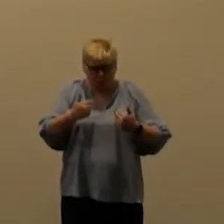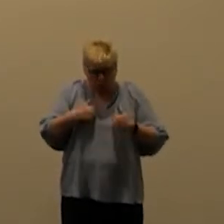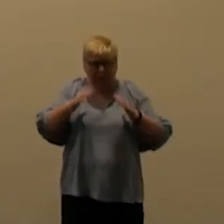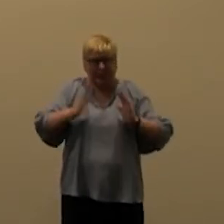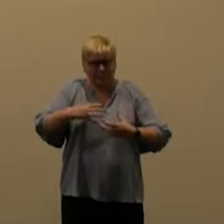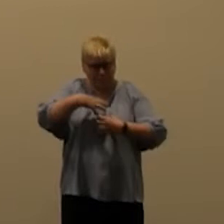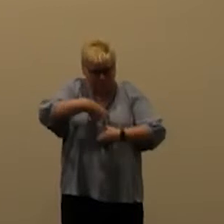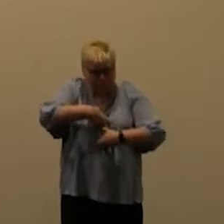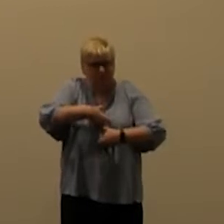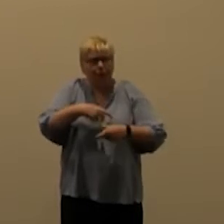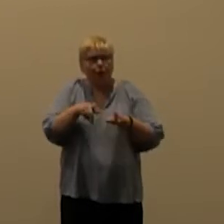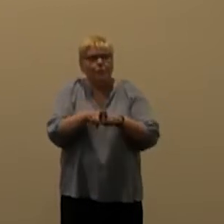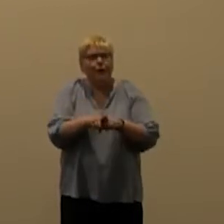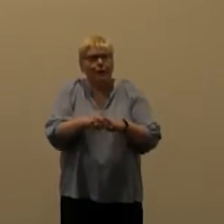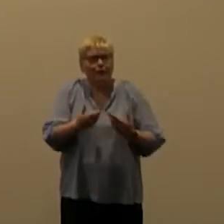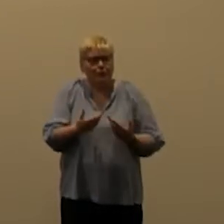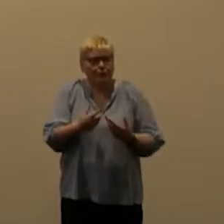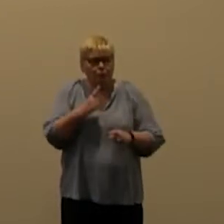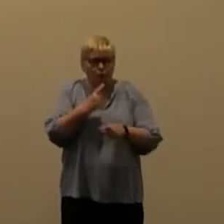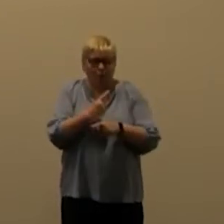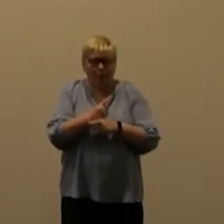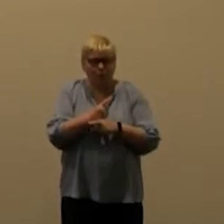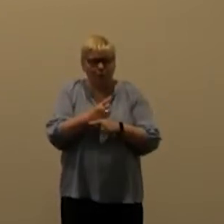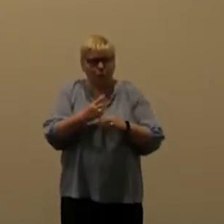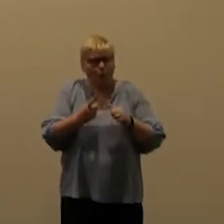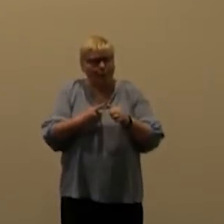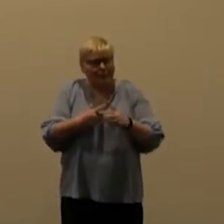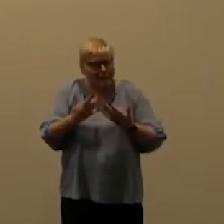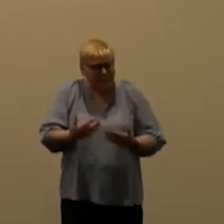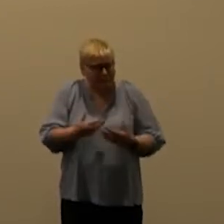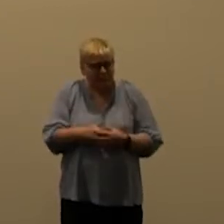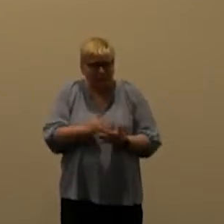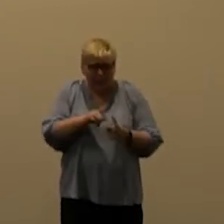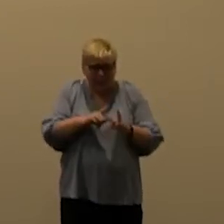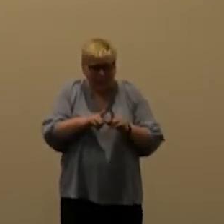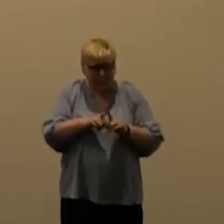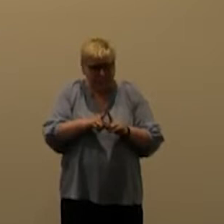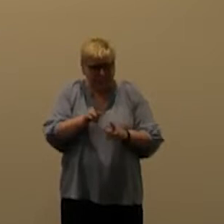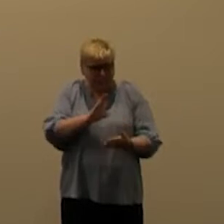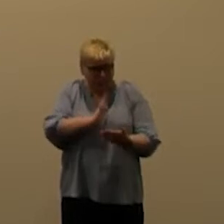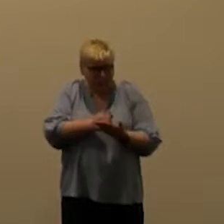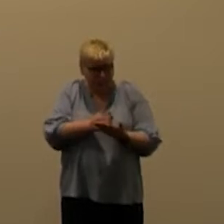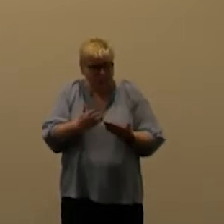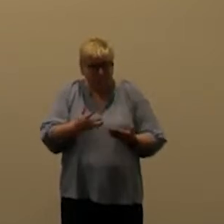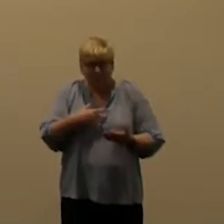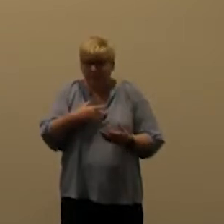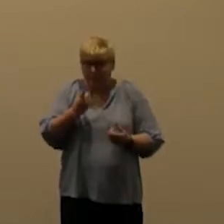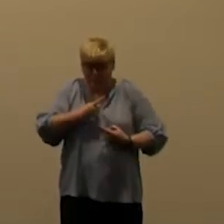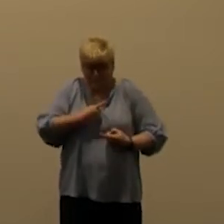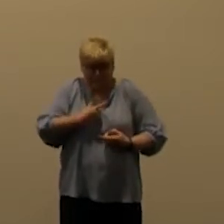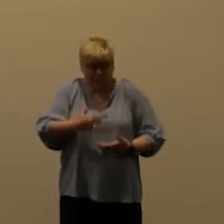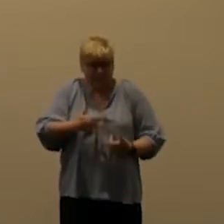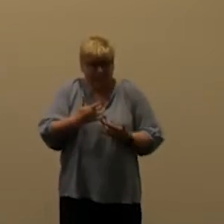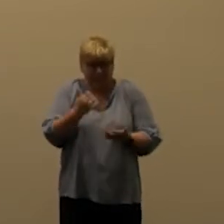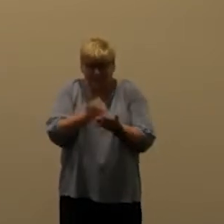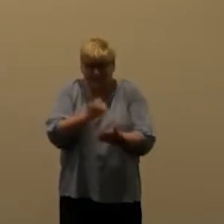use so that we can talk about it authentically. And I have found it absolutely fantastic